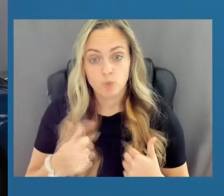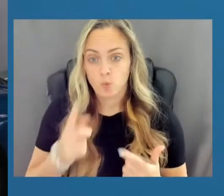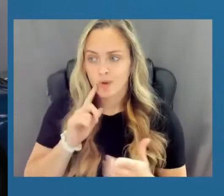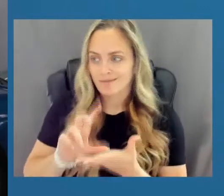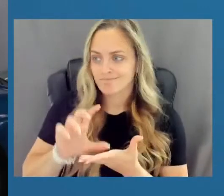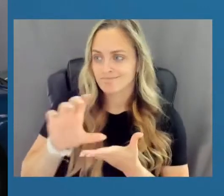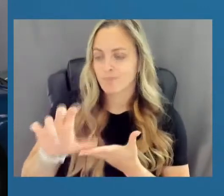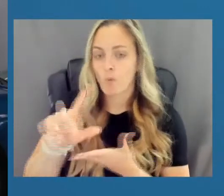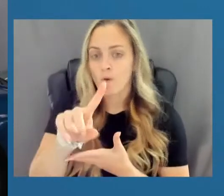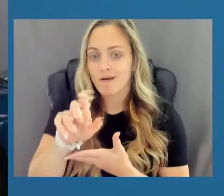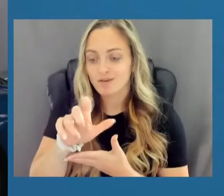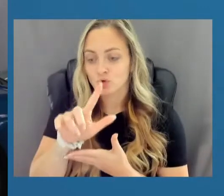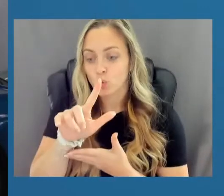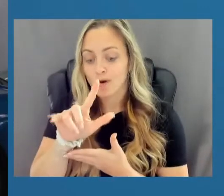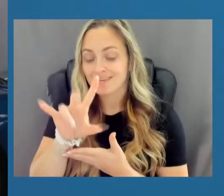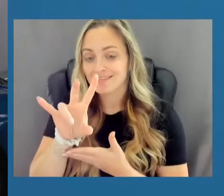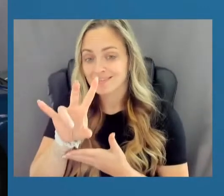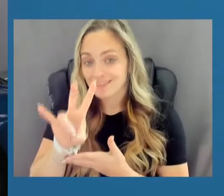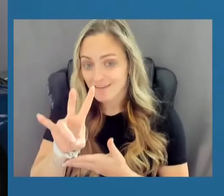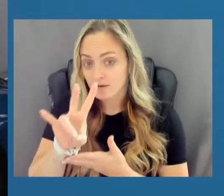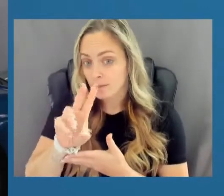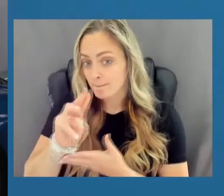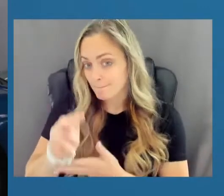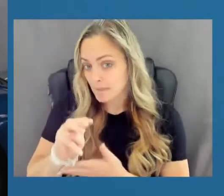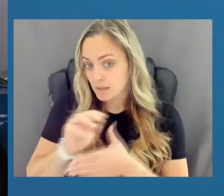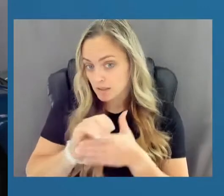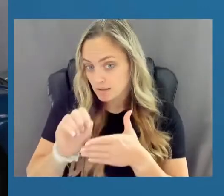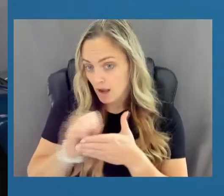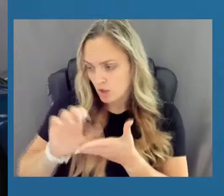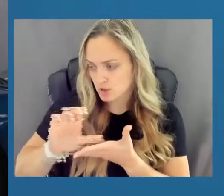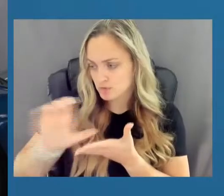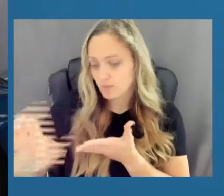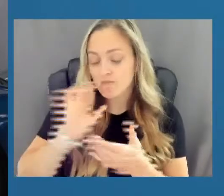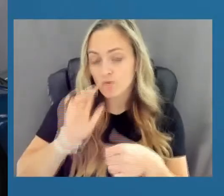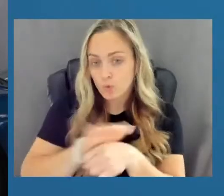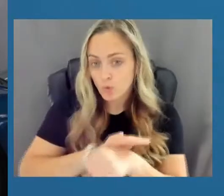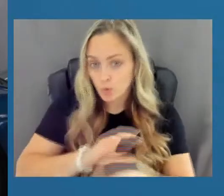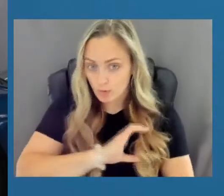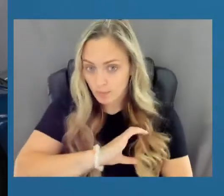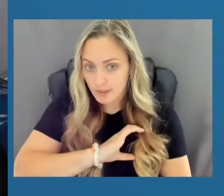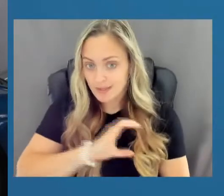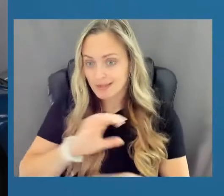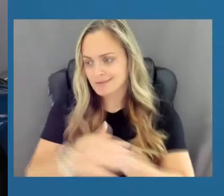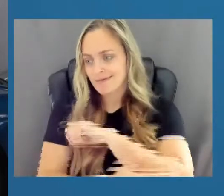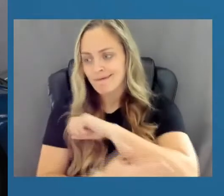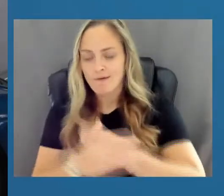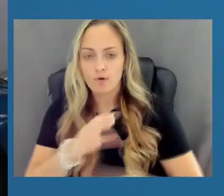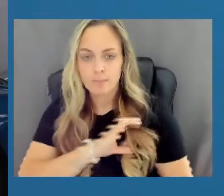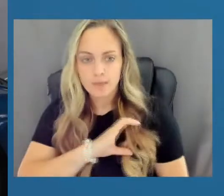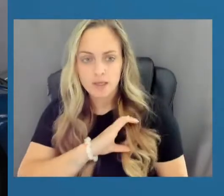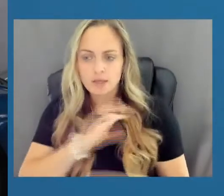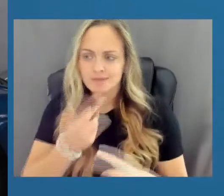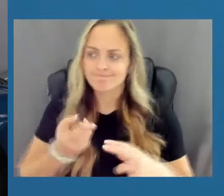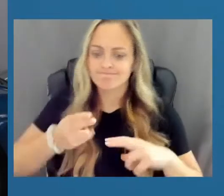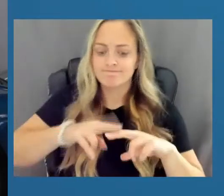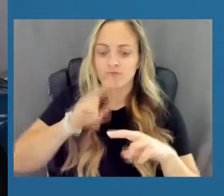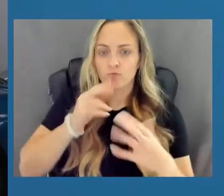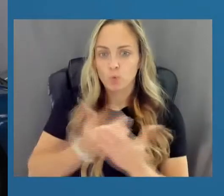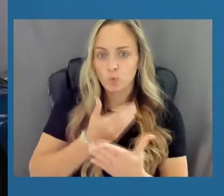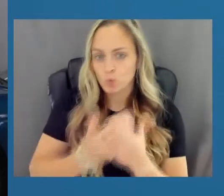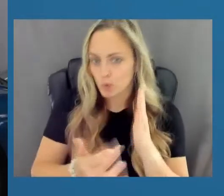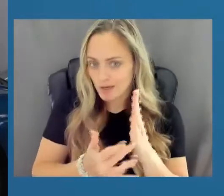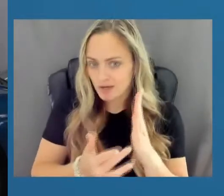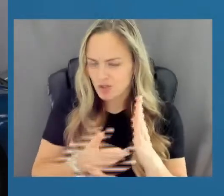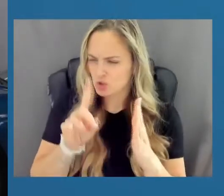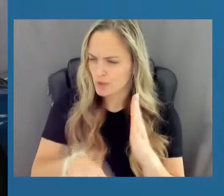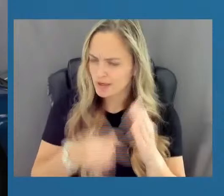$127 million for local police and county police upgrades for technology, because we always have to stay